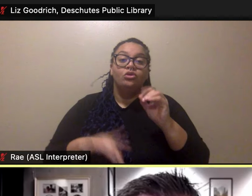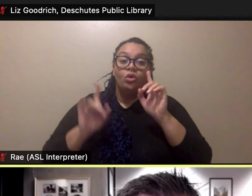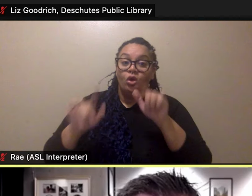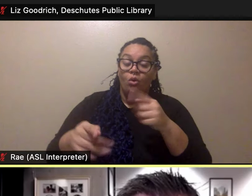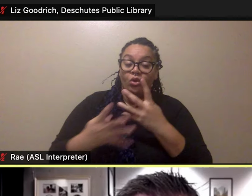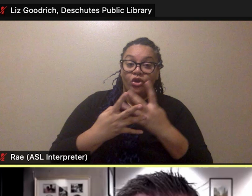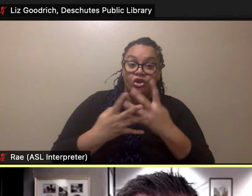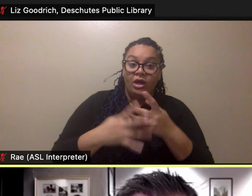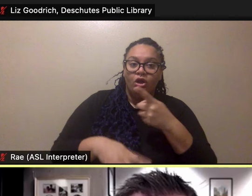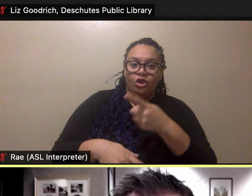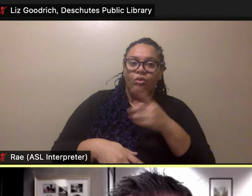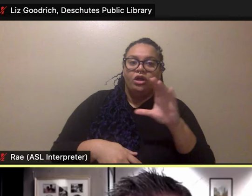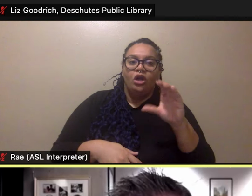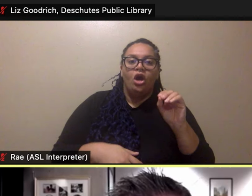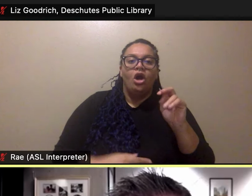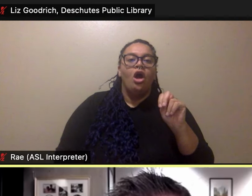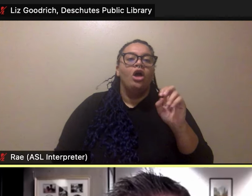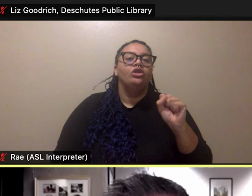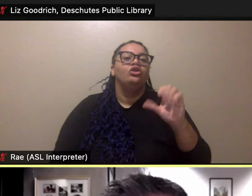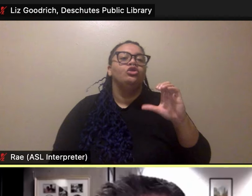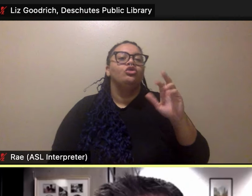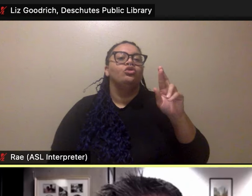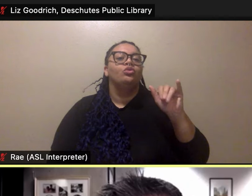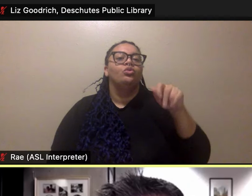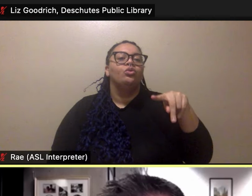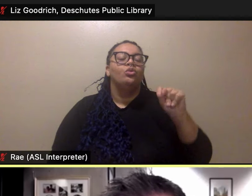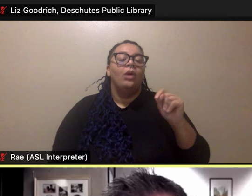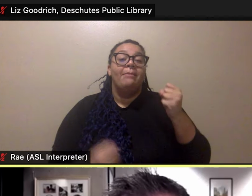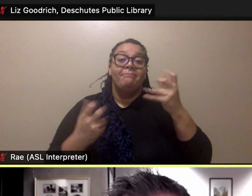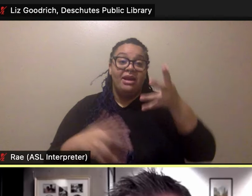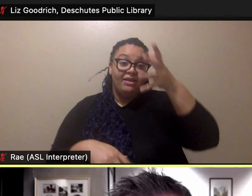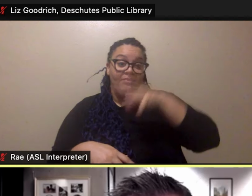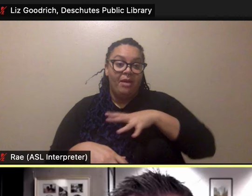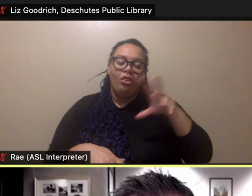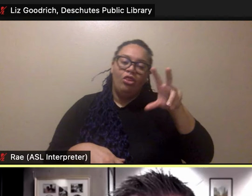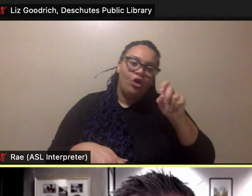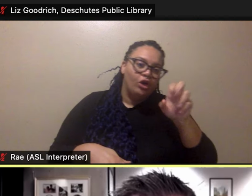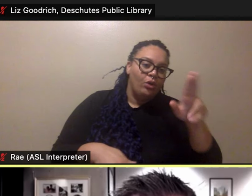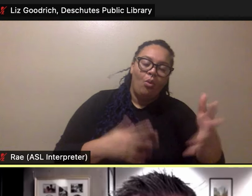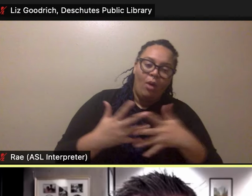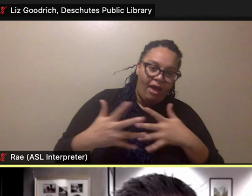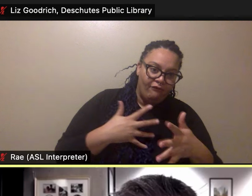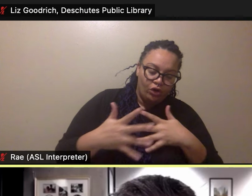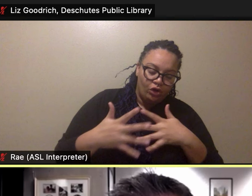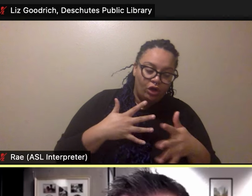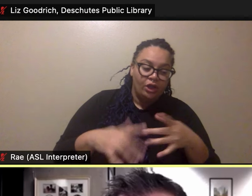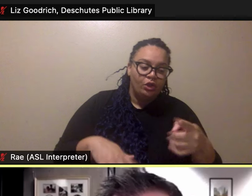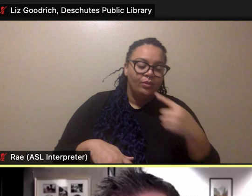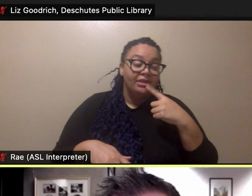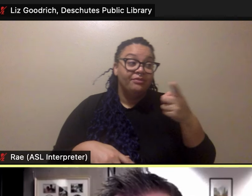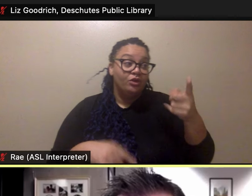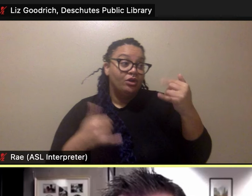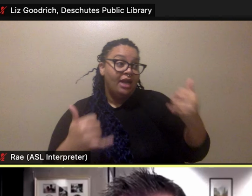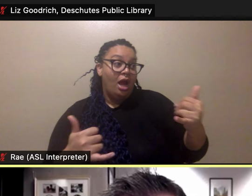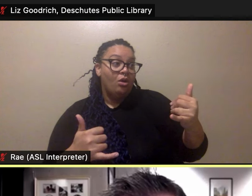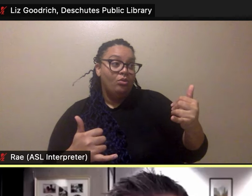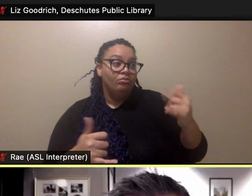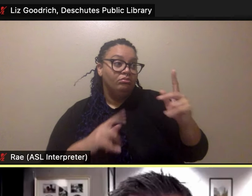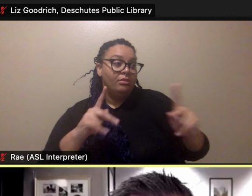you'd conscript a lot of those men, 30 of them or whatever, and you'd say, "You're now the crew on my